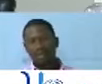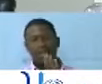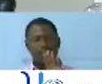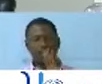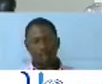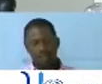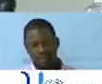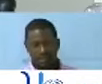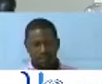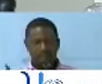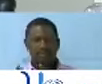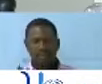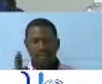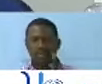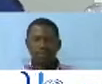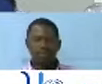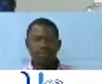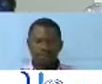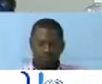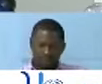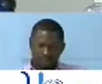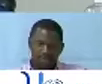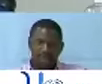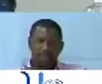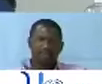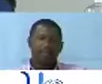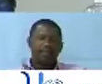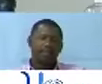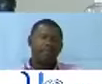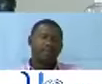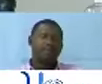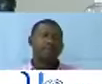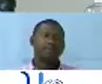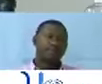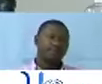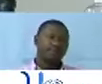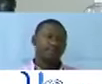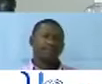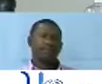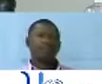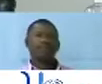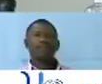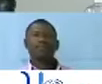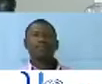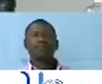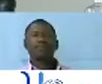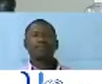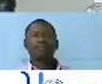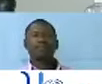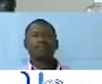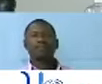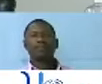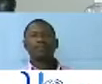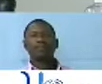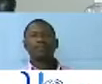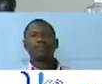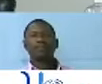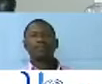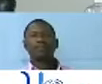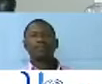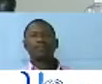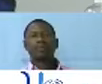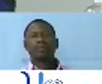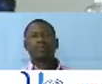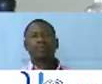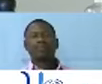in the report as exhibit. Wa ci kanam tuti nak dina duggal report bo boole ko ci kayti sédé yi.